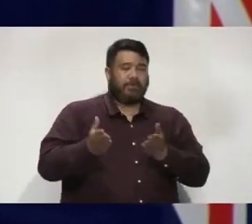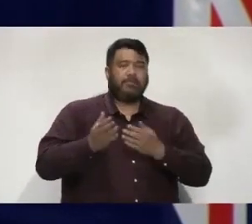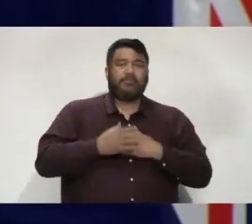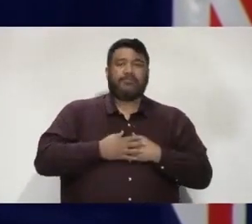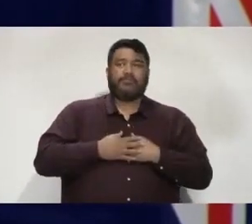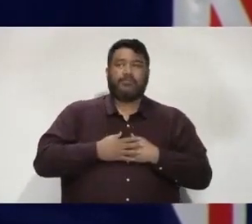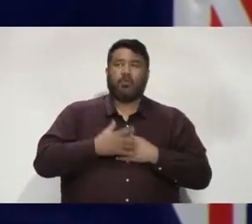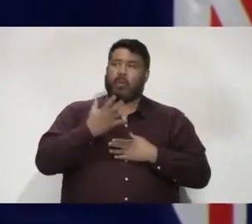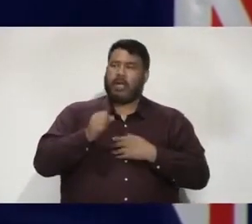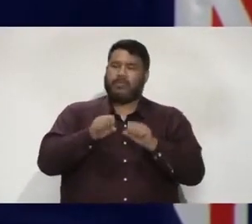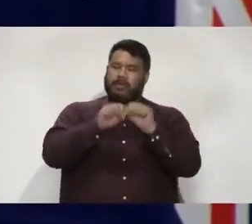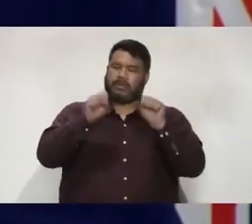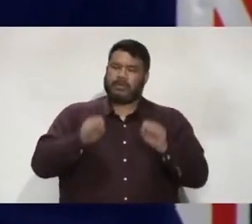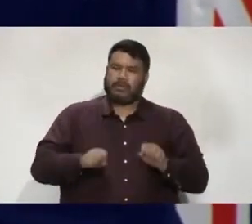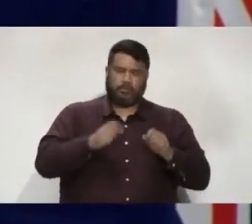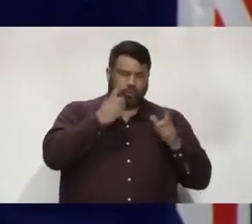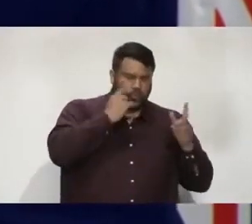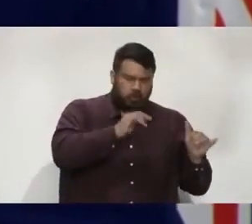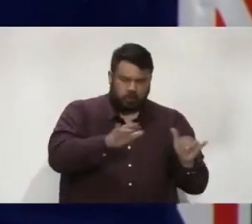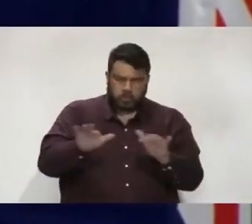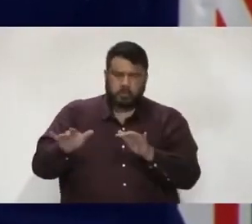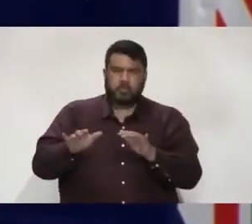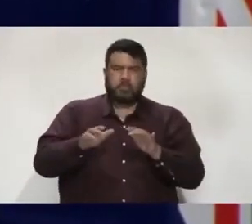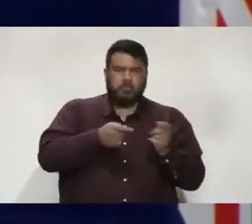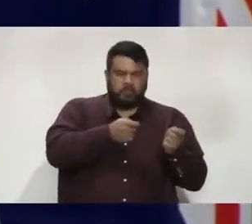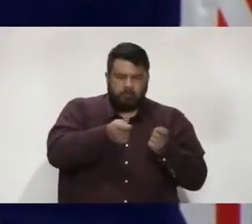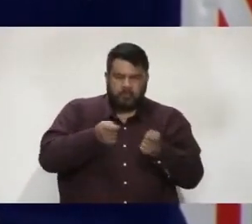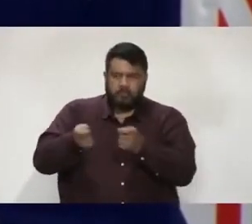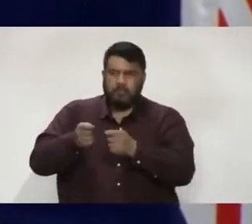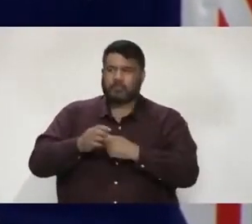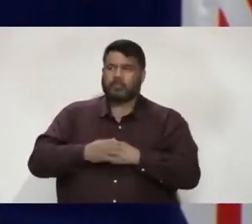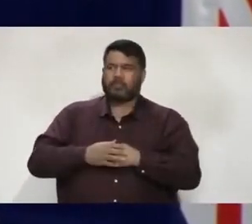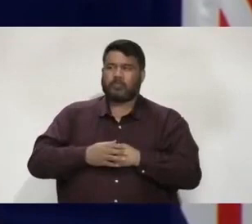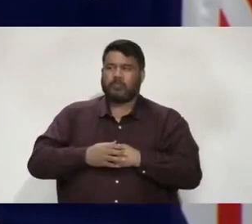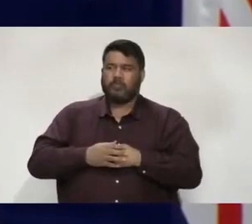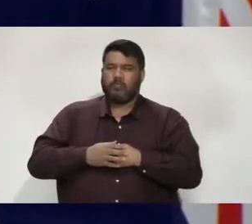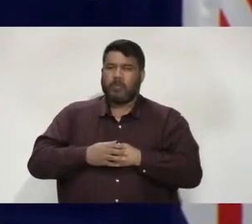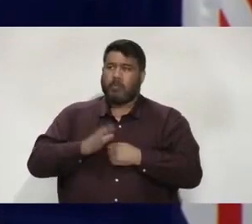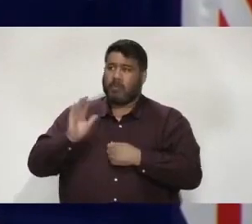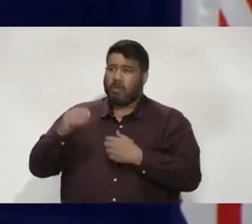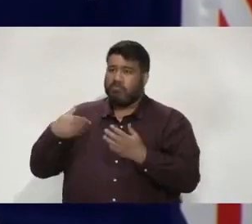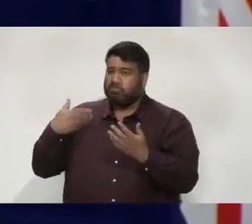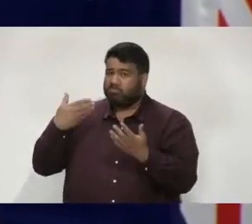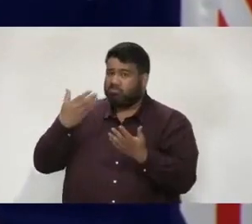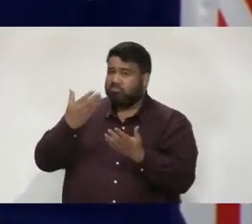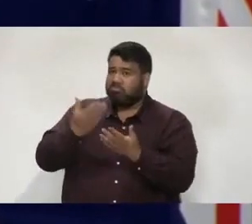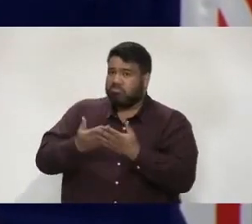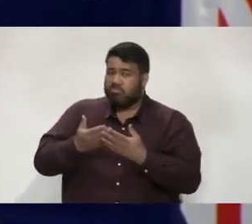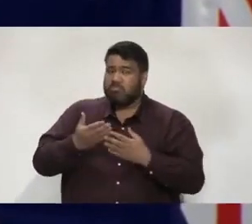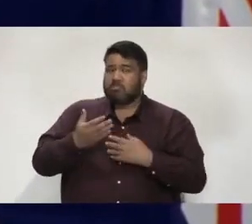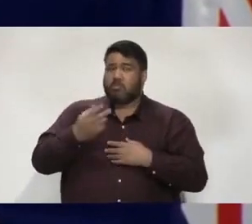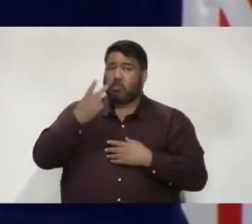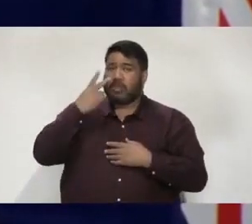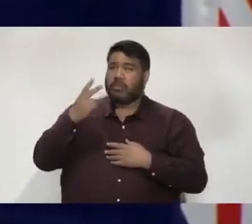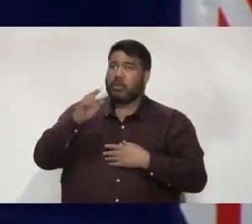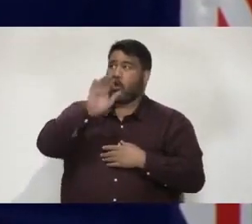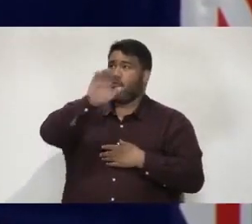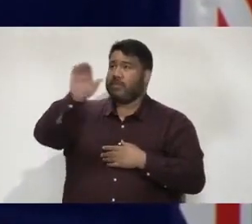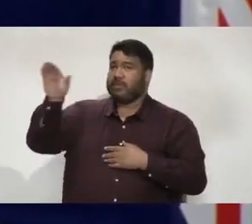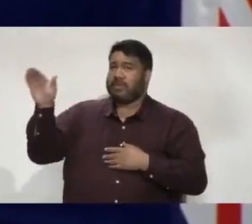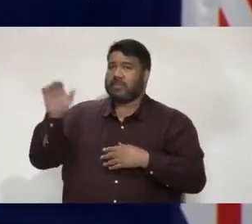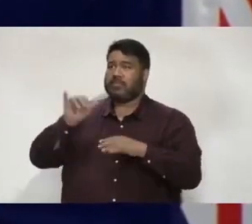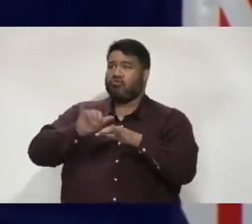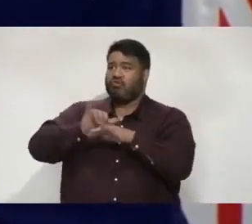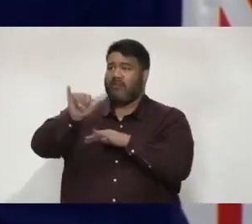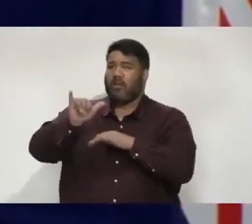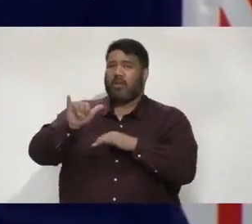requirement. What we have experienced so far is actually continuing reasonable levels of volatility in international travel.